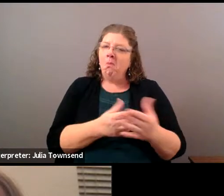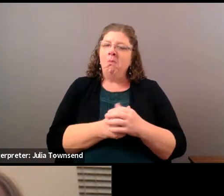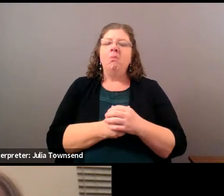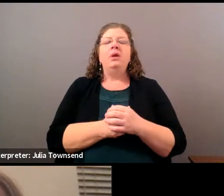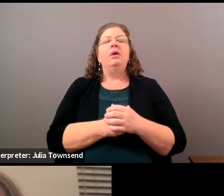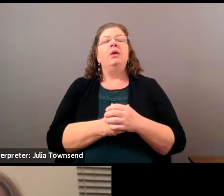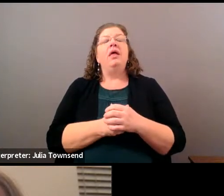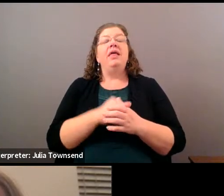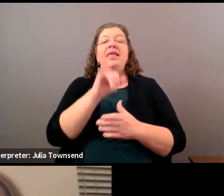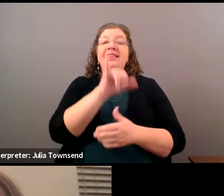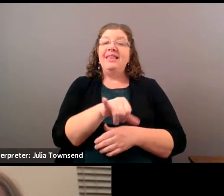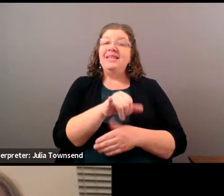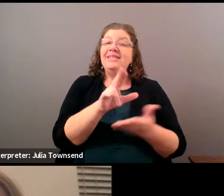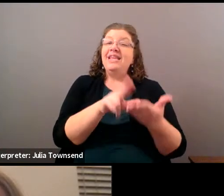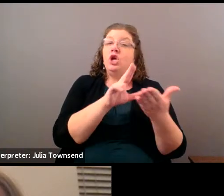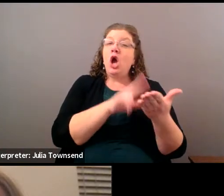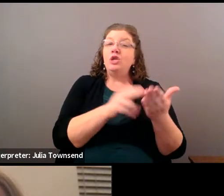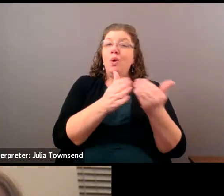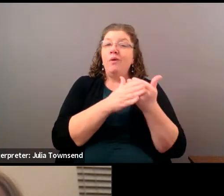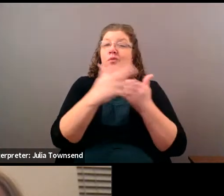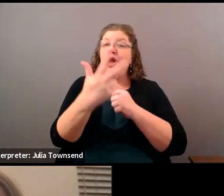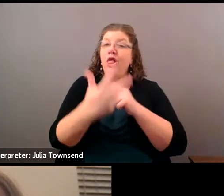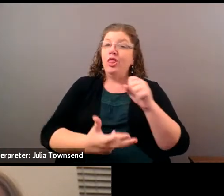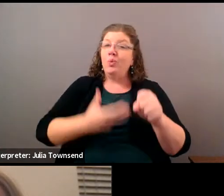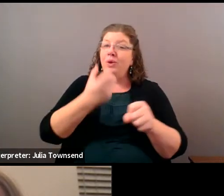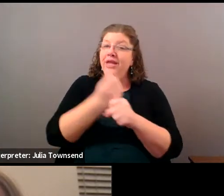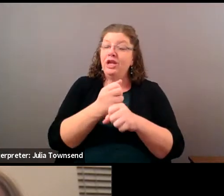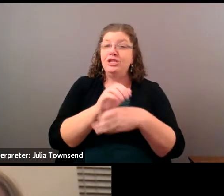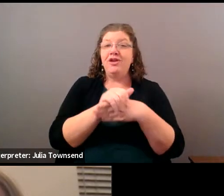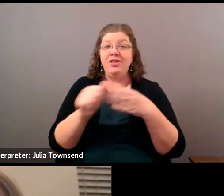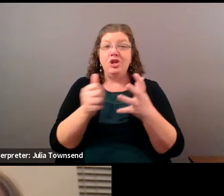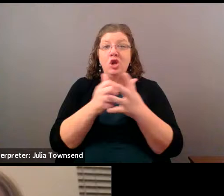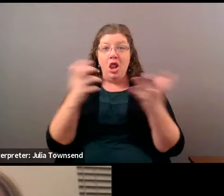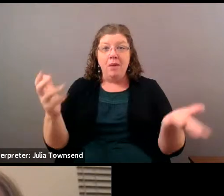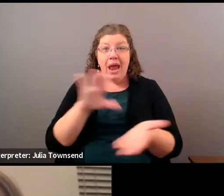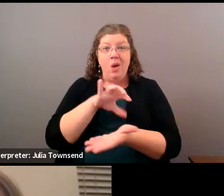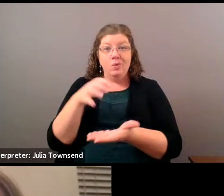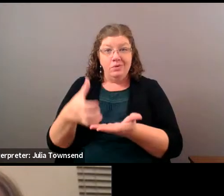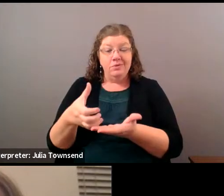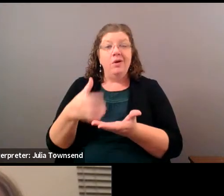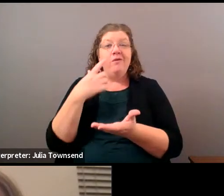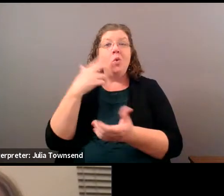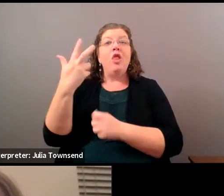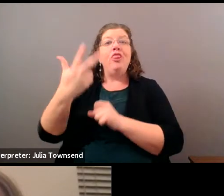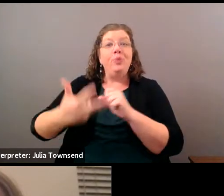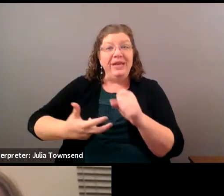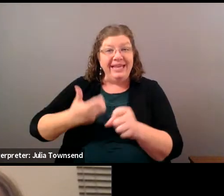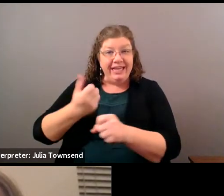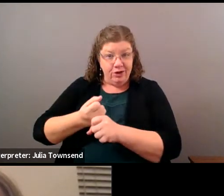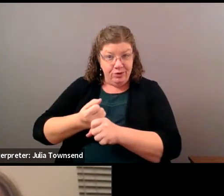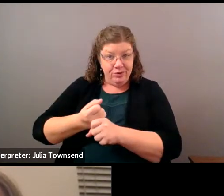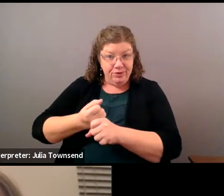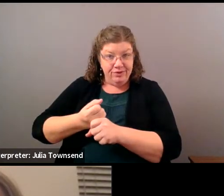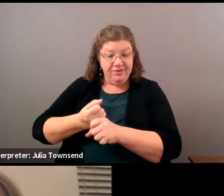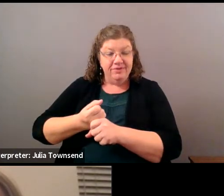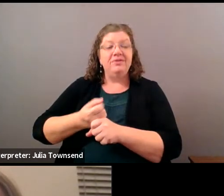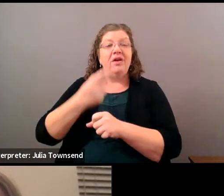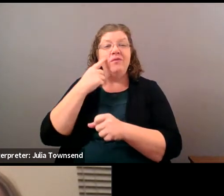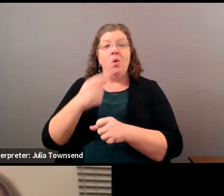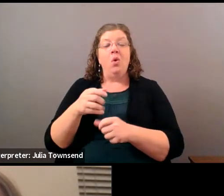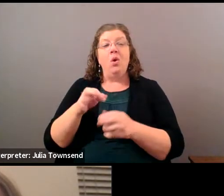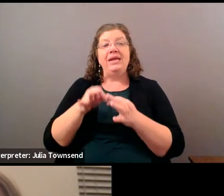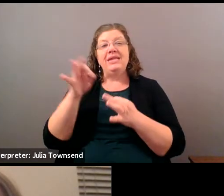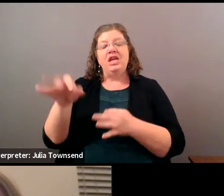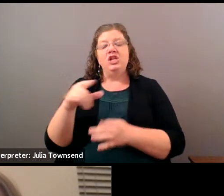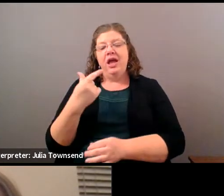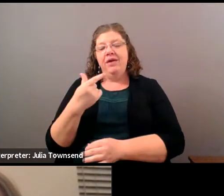is a contract for 3 years. So the dollar amount is about the 3-year extension of gizmos, and that it